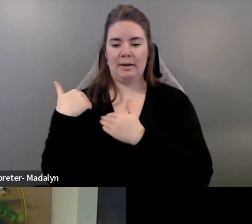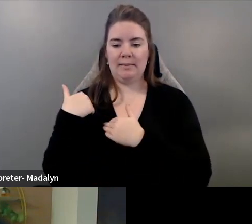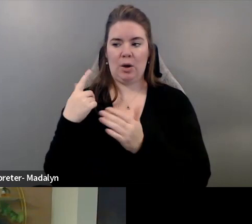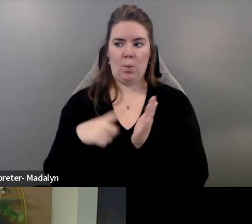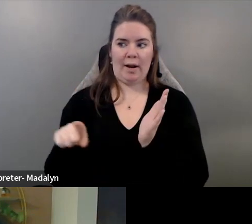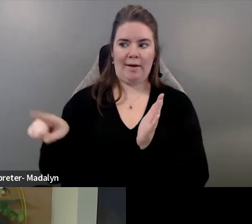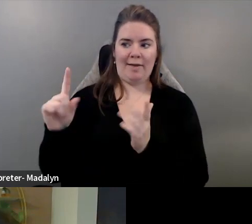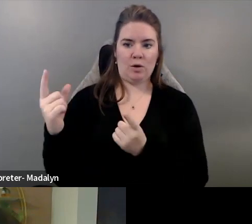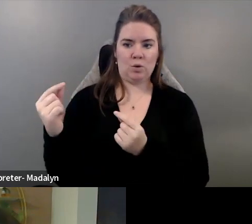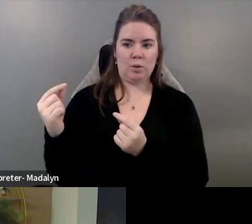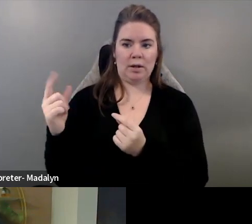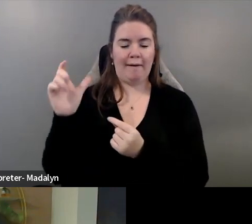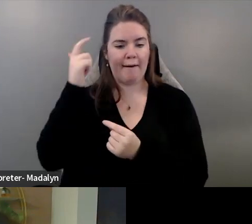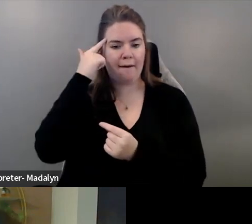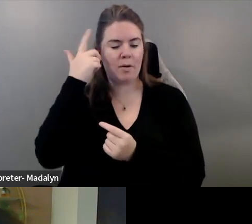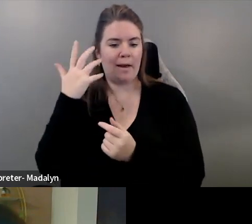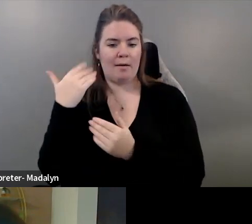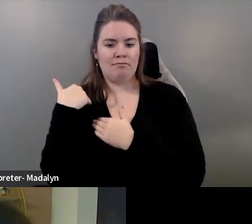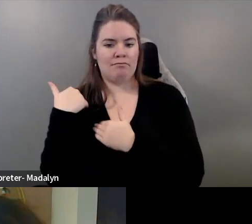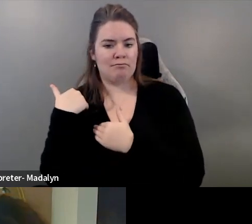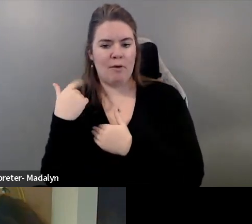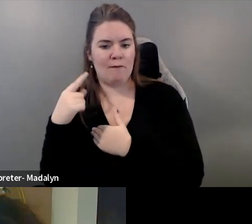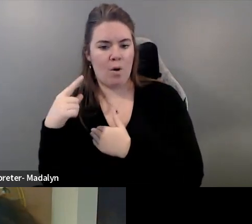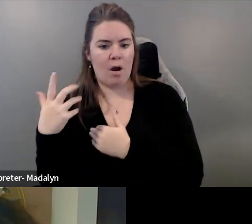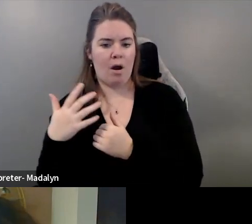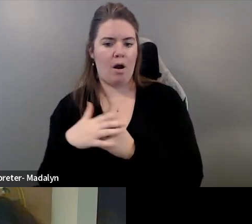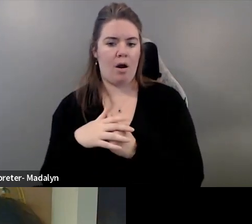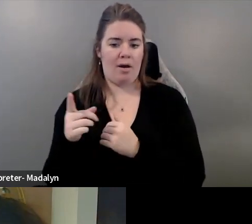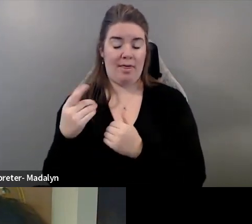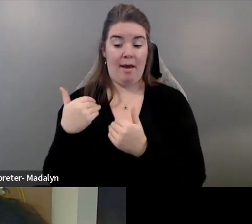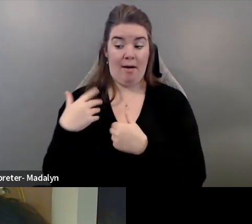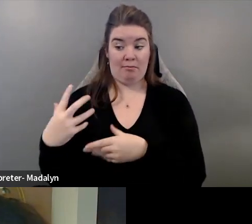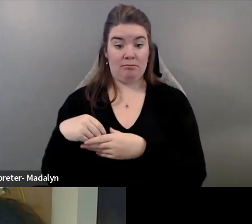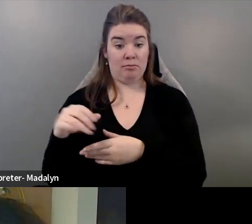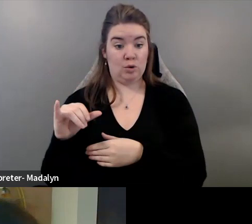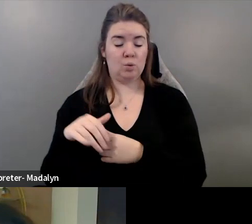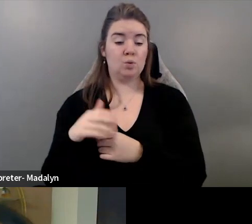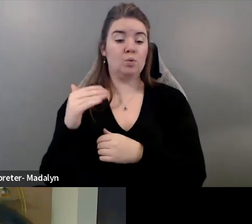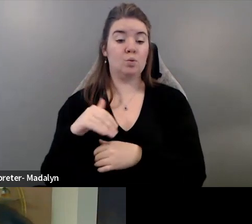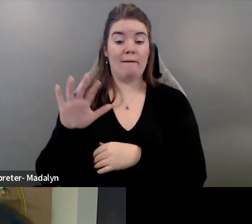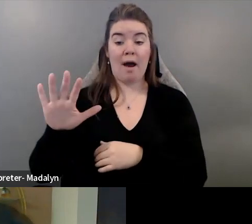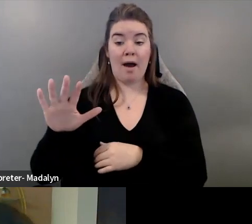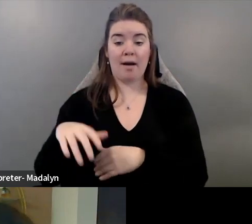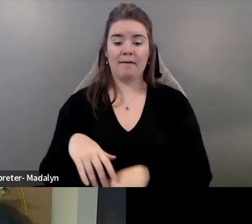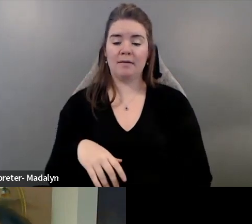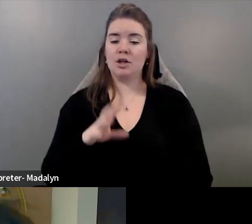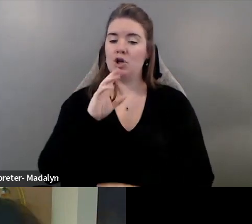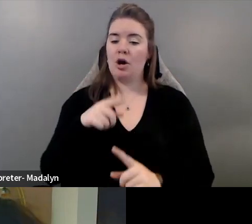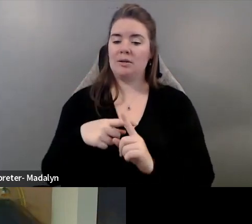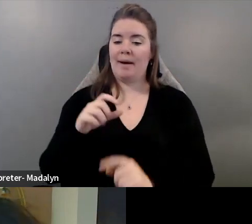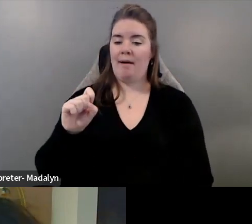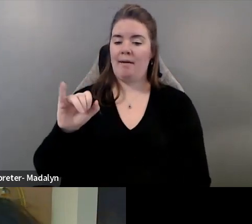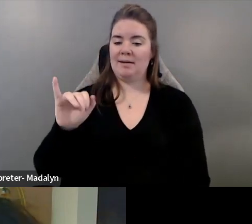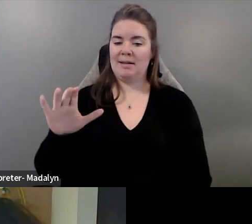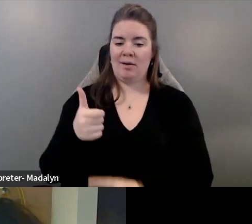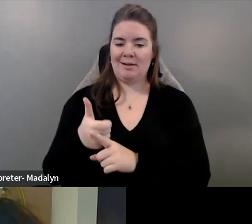is the government kind of responsible for? Because they have a part in this as well. Section 5 talks about the SILC itself. Who's